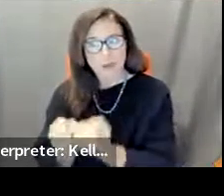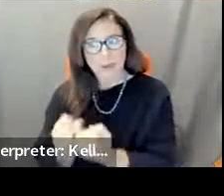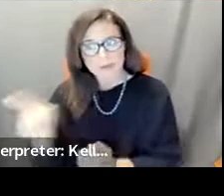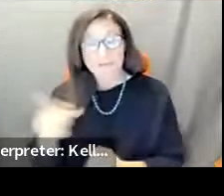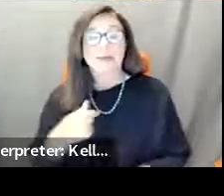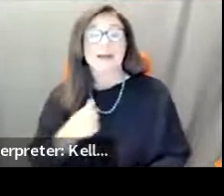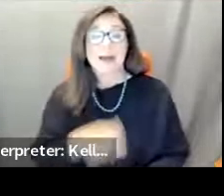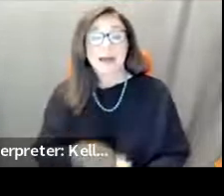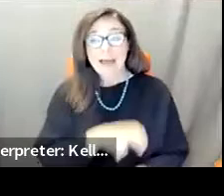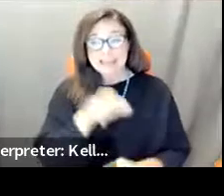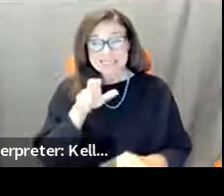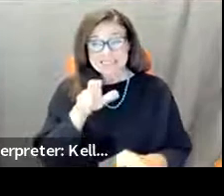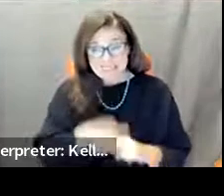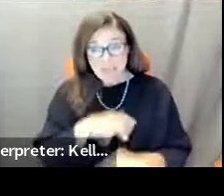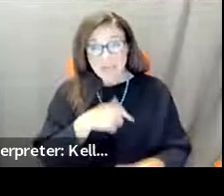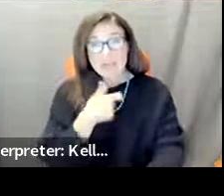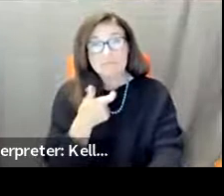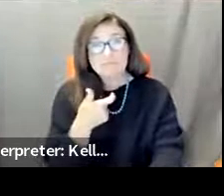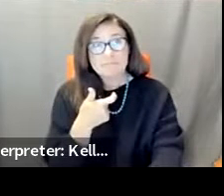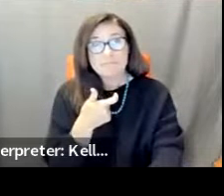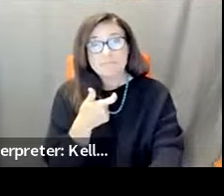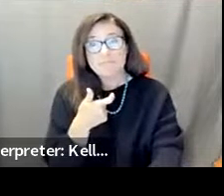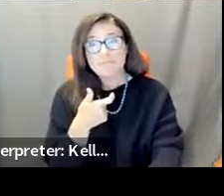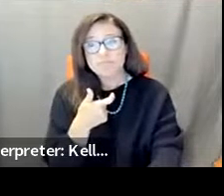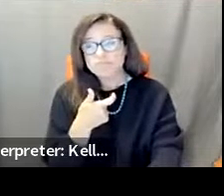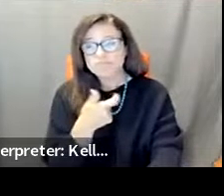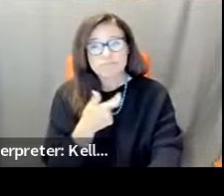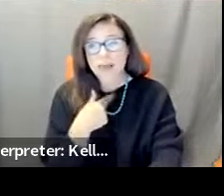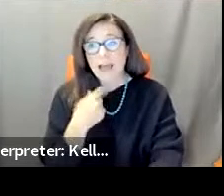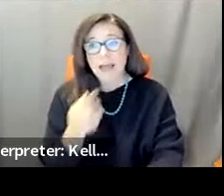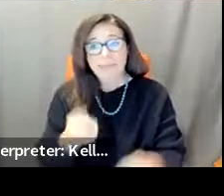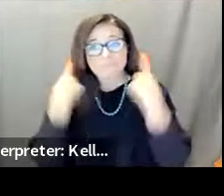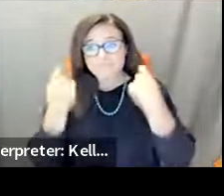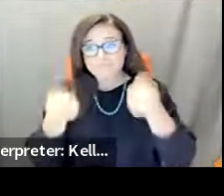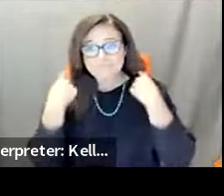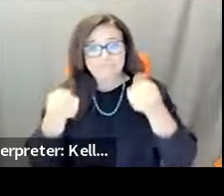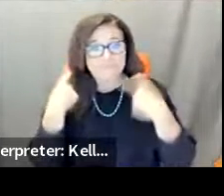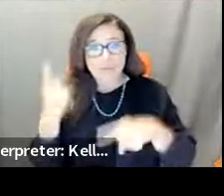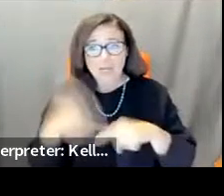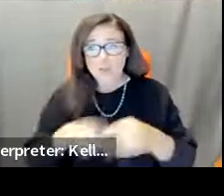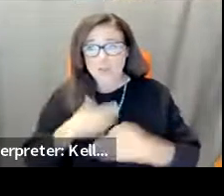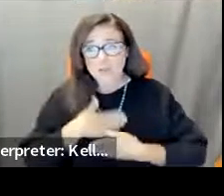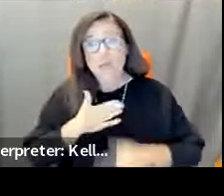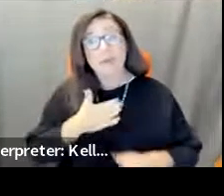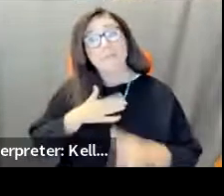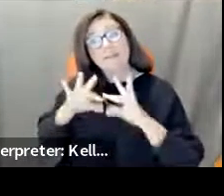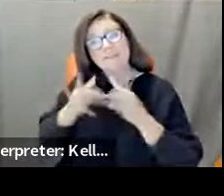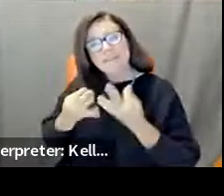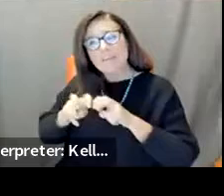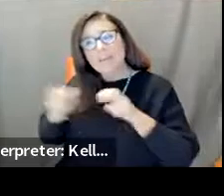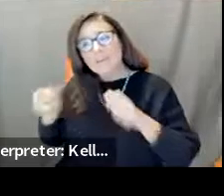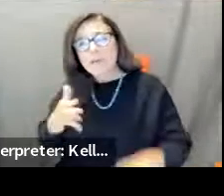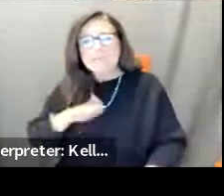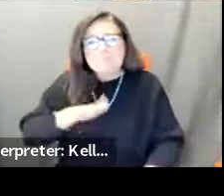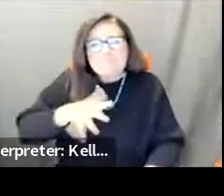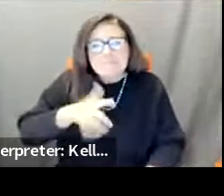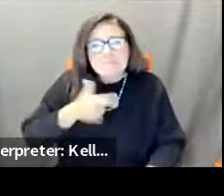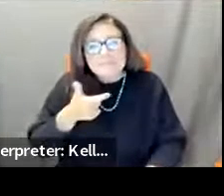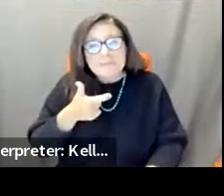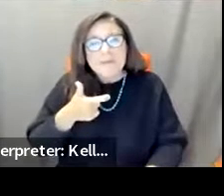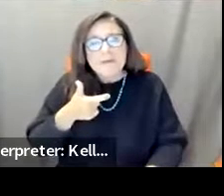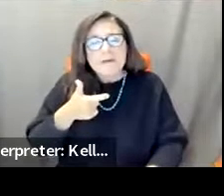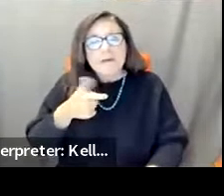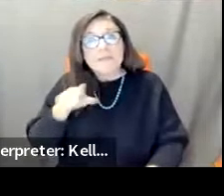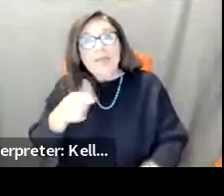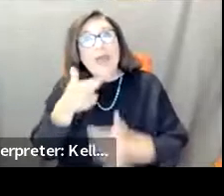show that I could not enjoy. My family was able to kind of enjoy it, but kind of not, because they knew that I was not